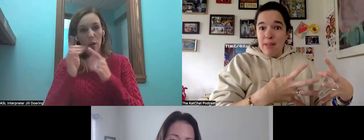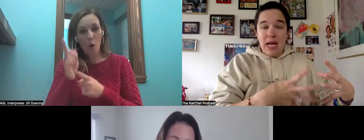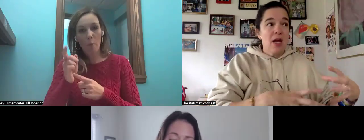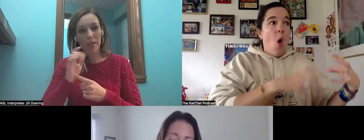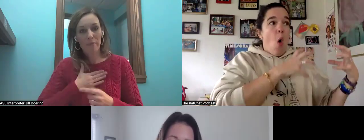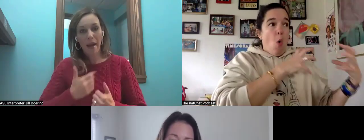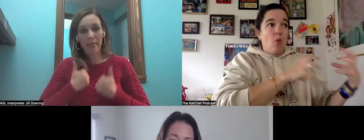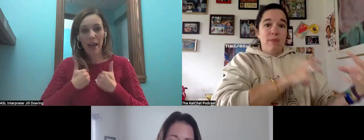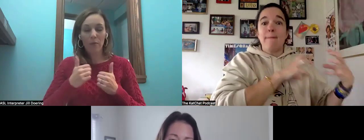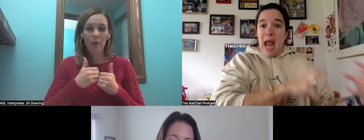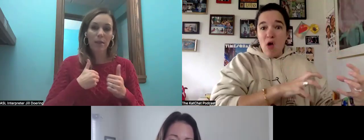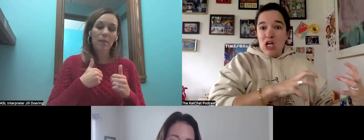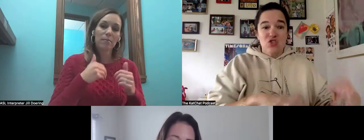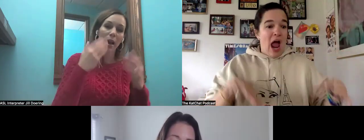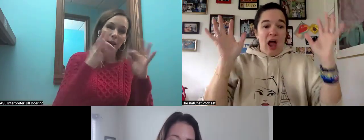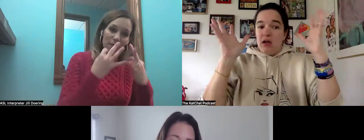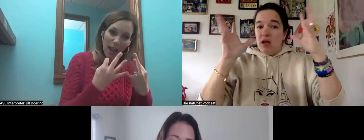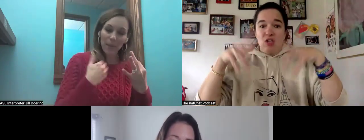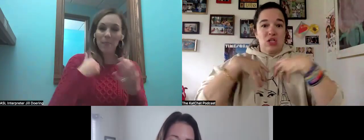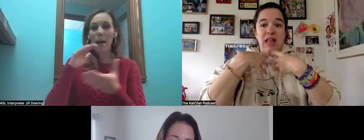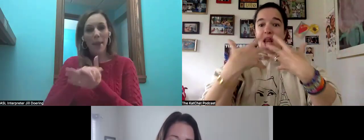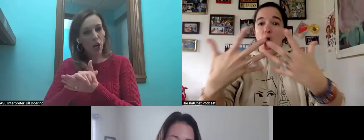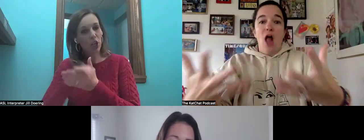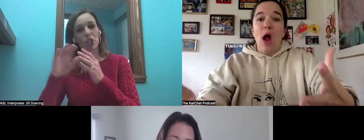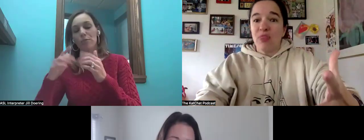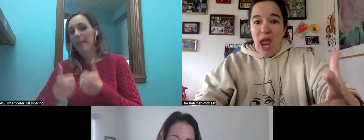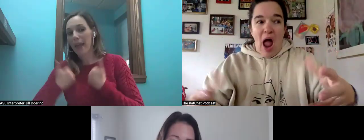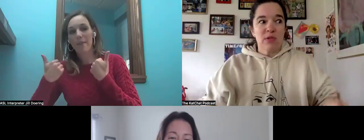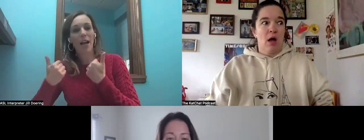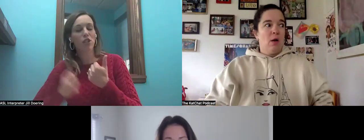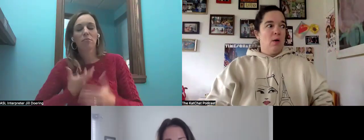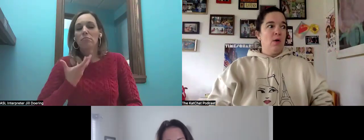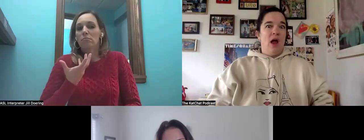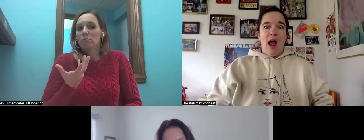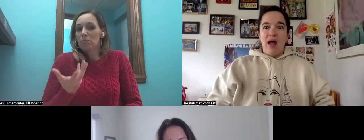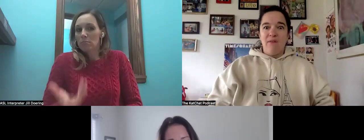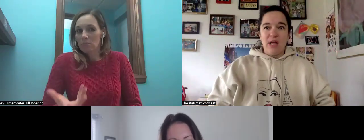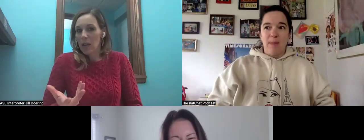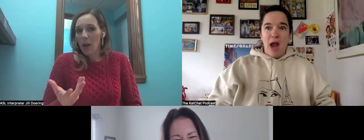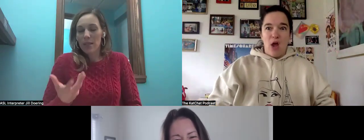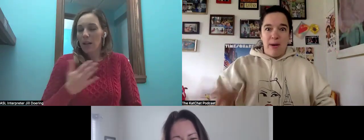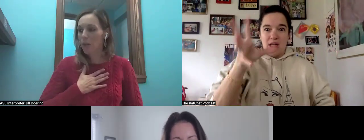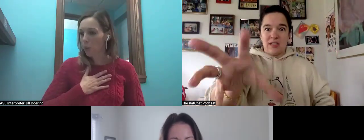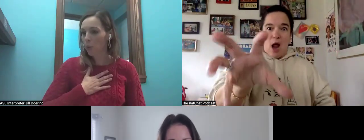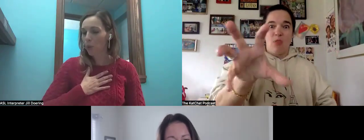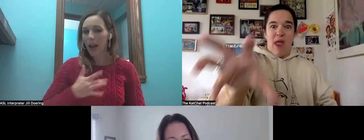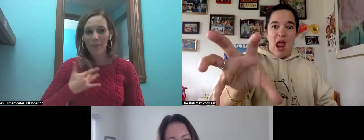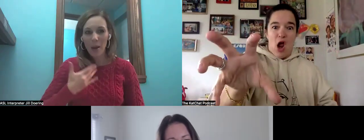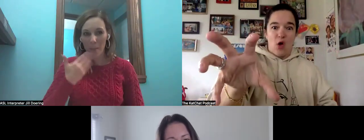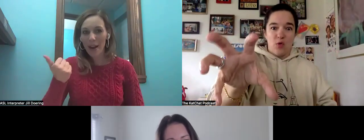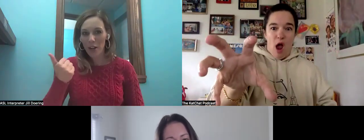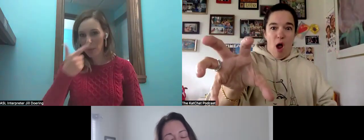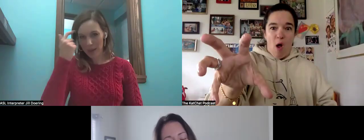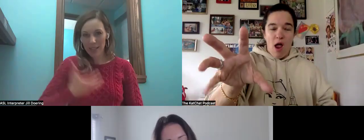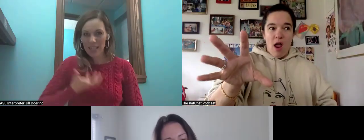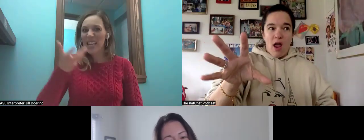my family or with my marriage, just let it all out there. I was like, oh, I feel better because it's out